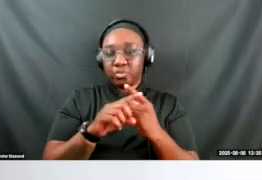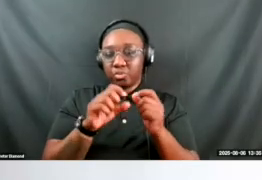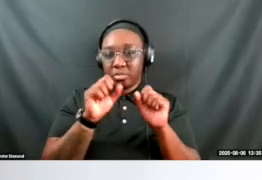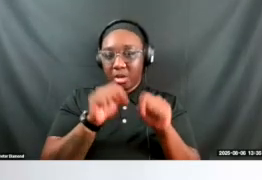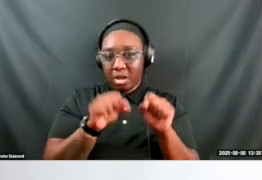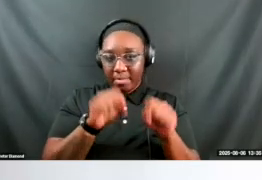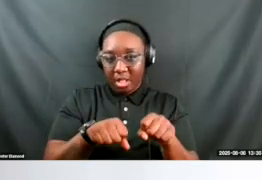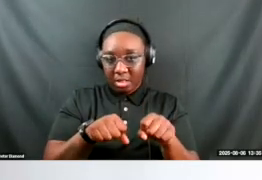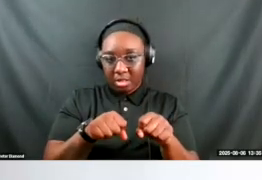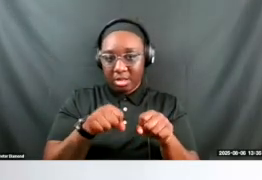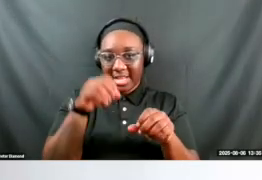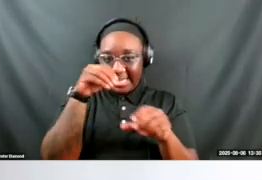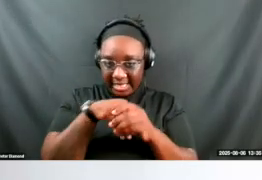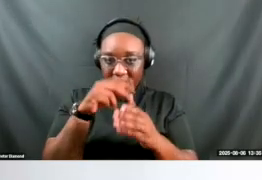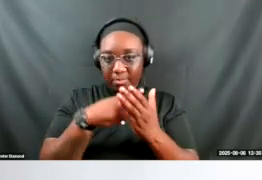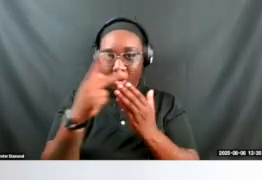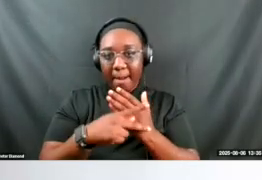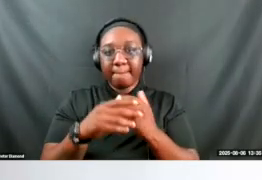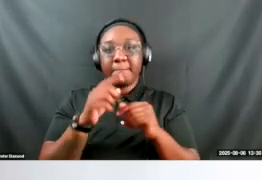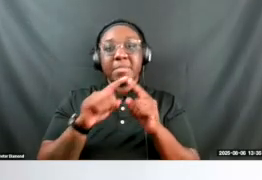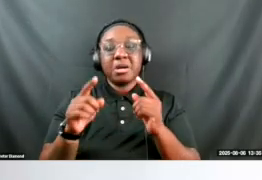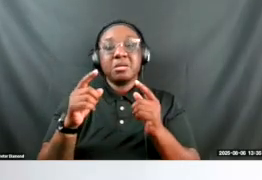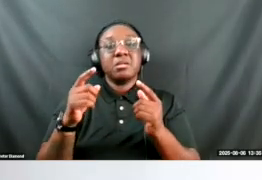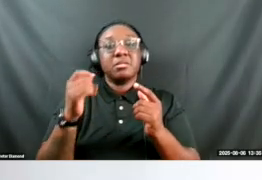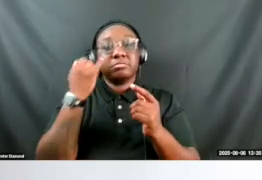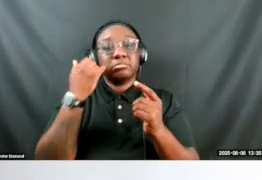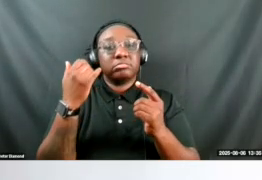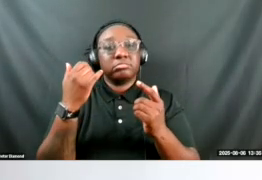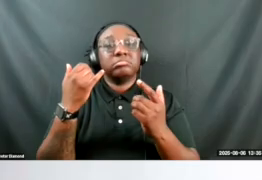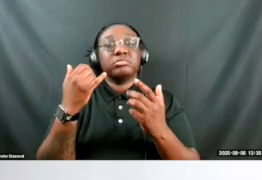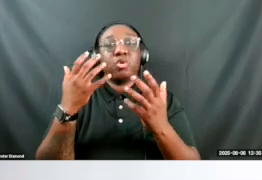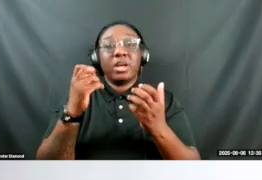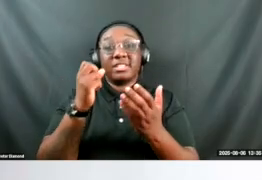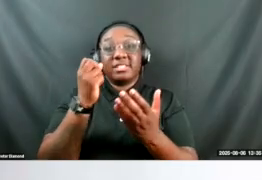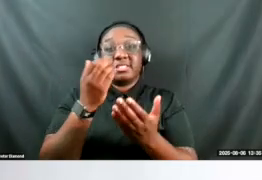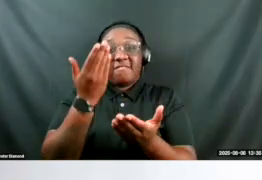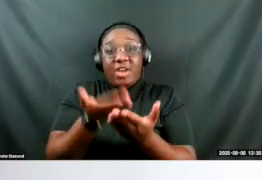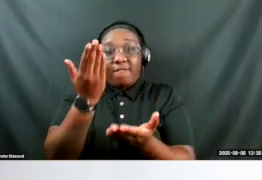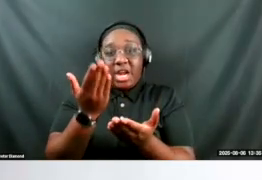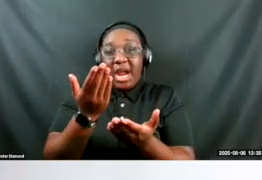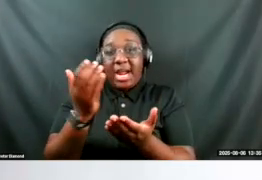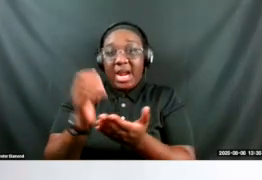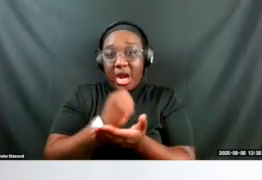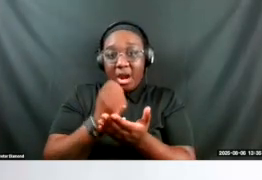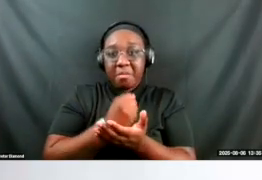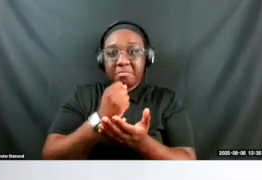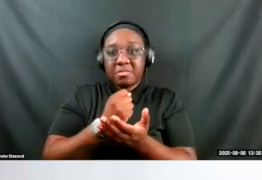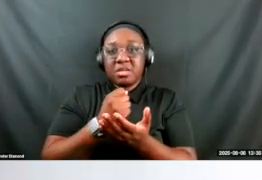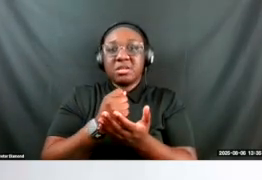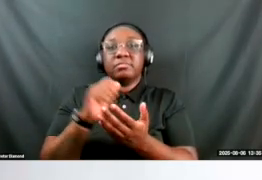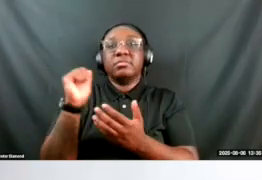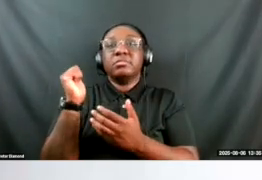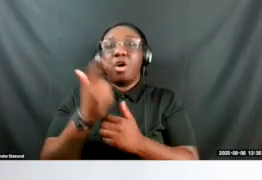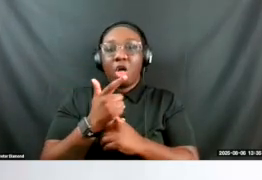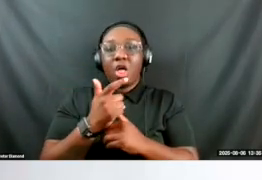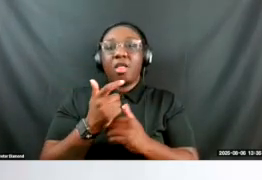To verify income, all light-duty vehicle incentive programs should use line 9, gross income, on the 1040 tax